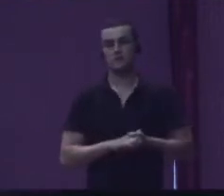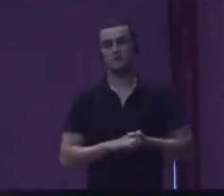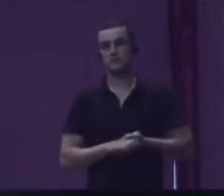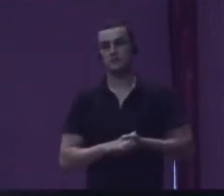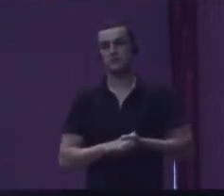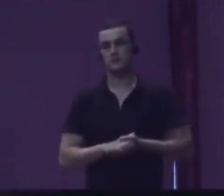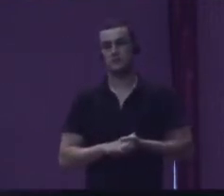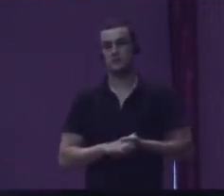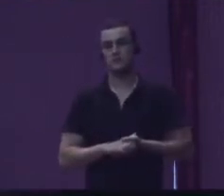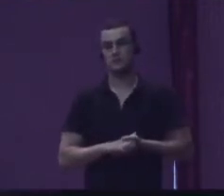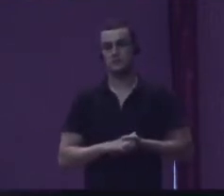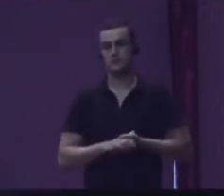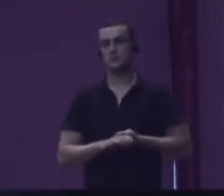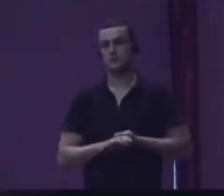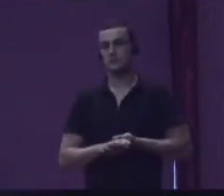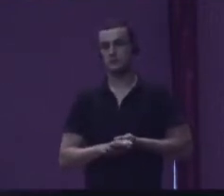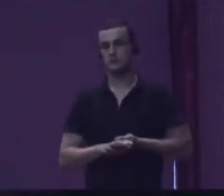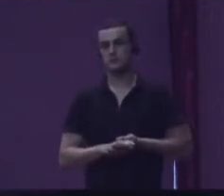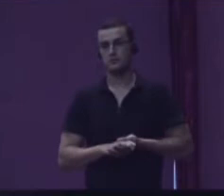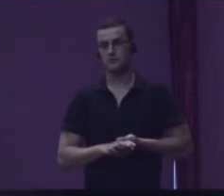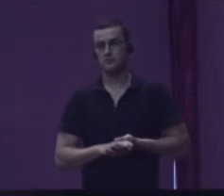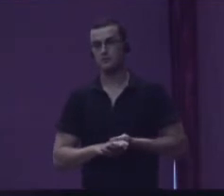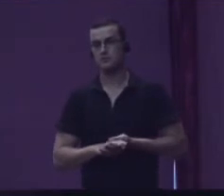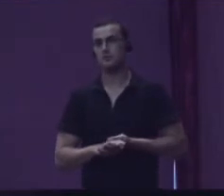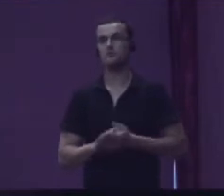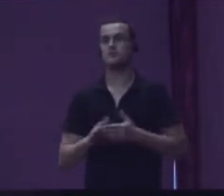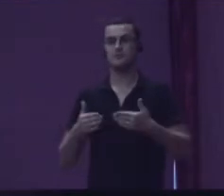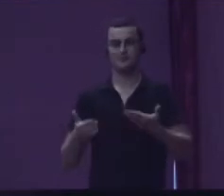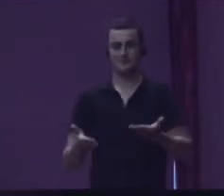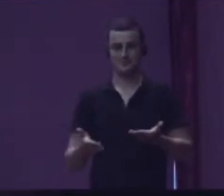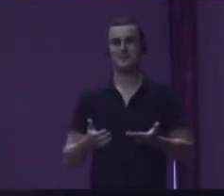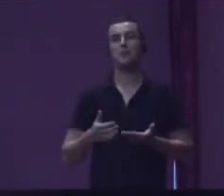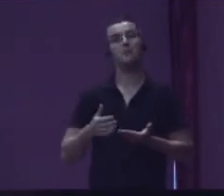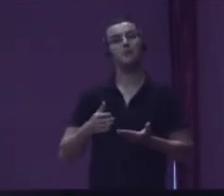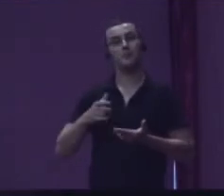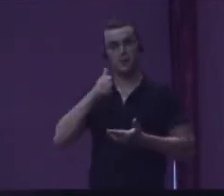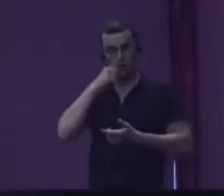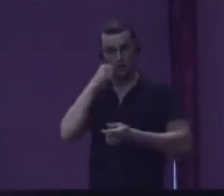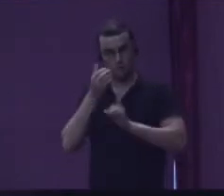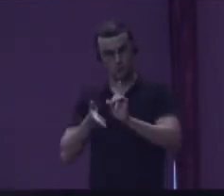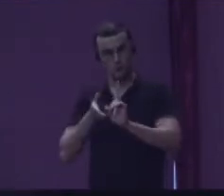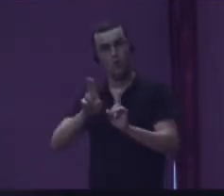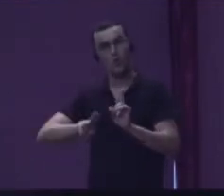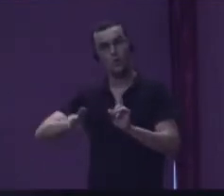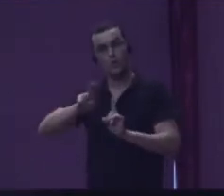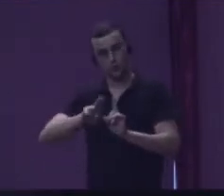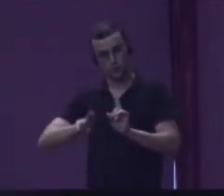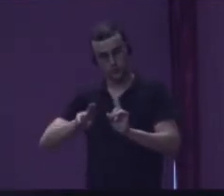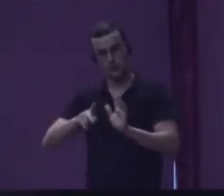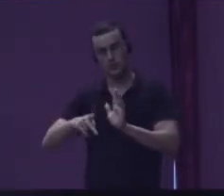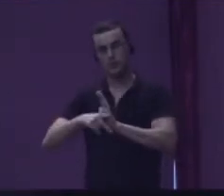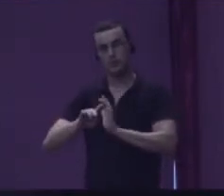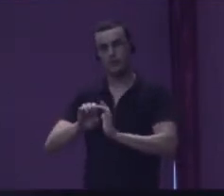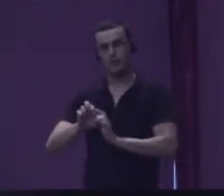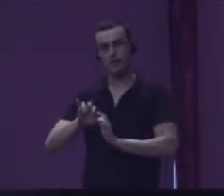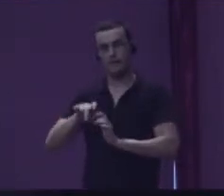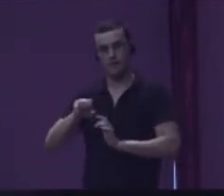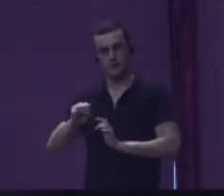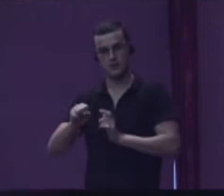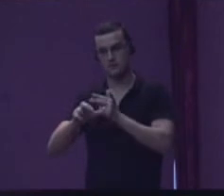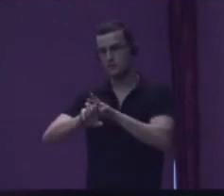are certain herbs over here that she will use